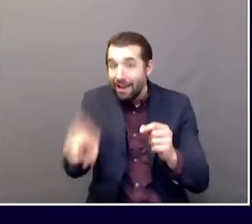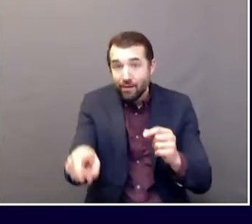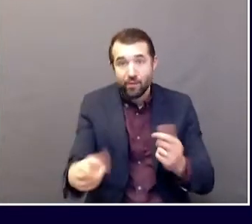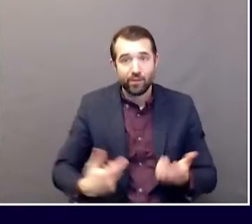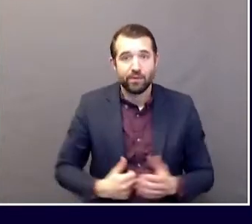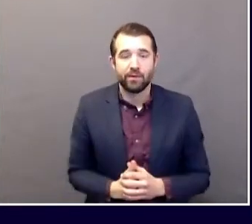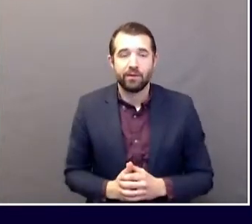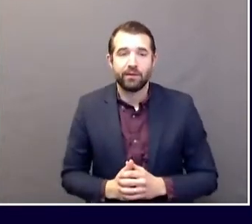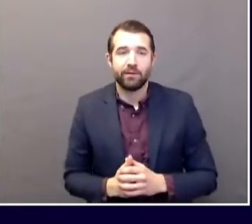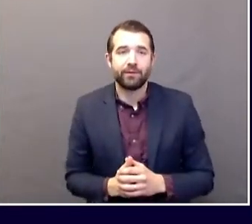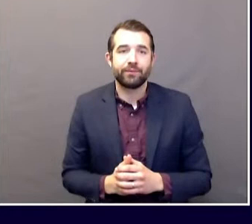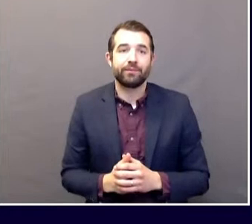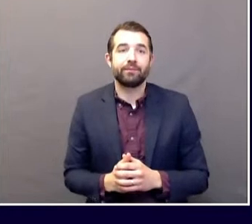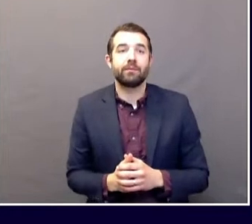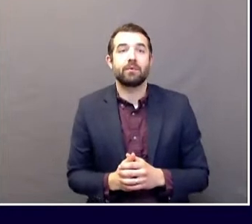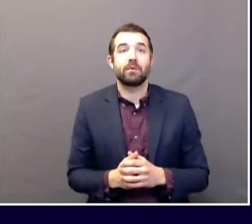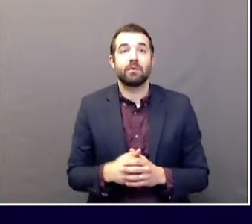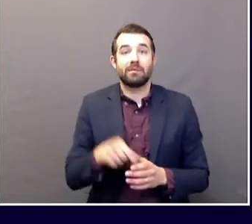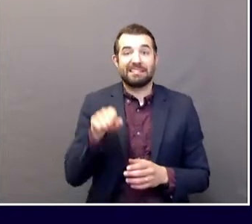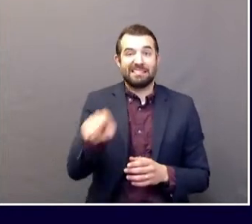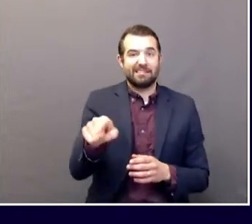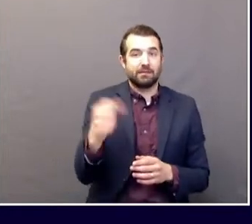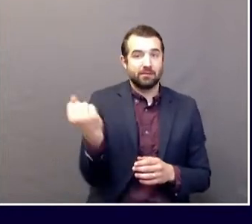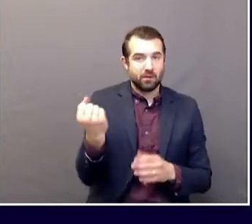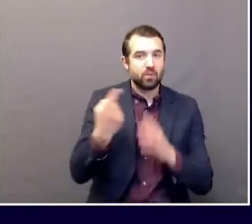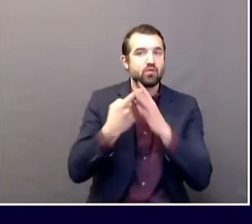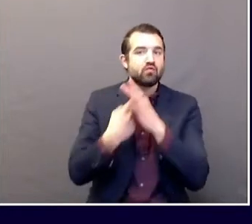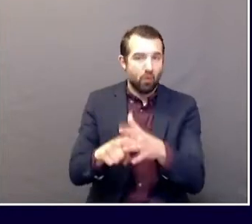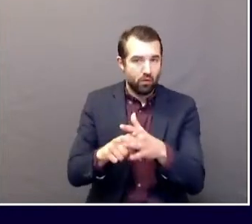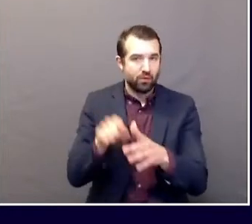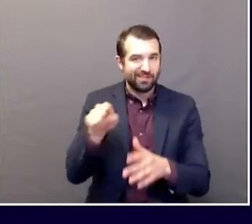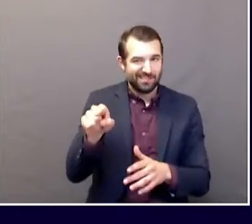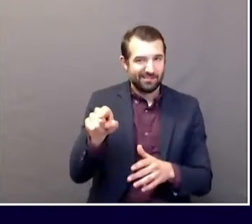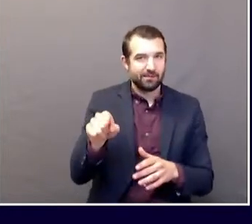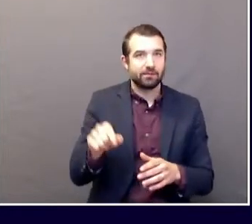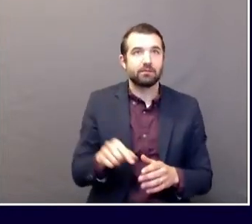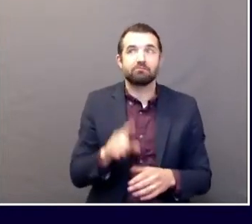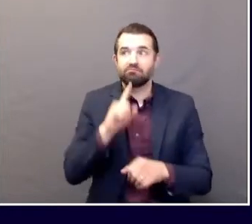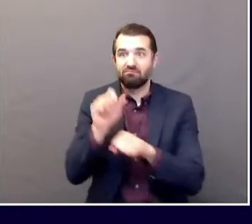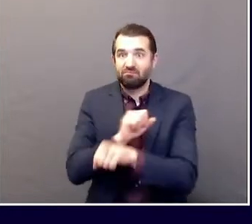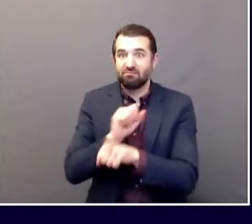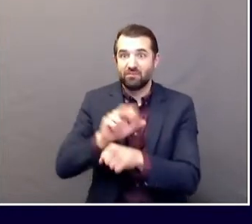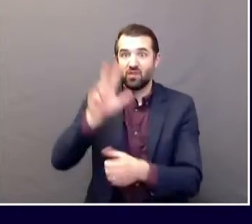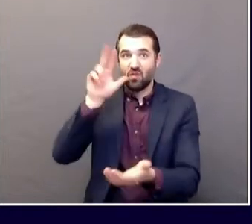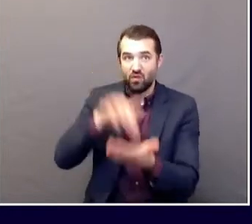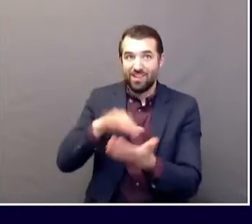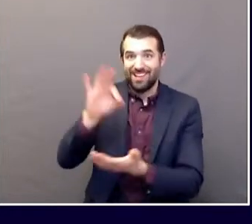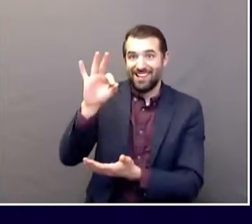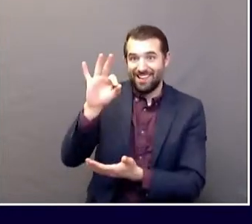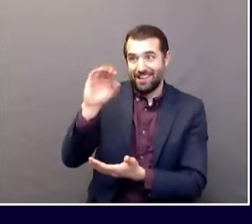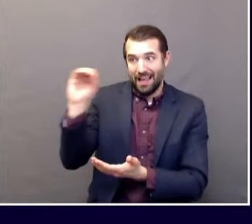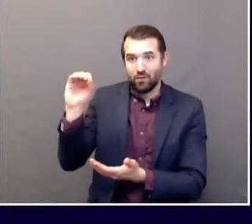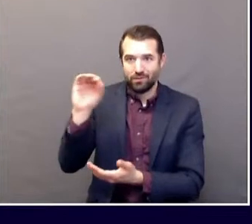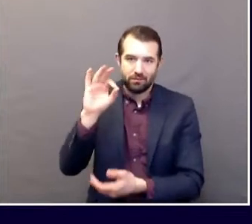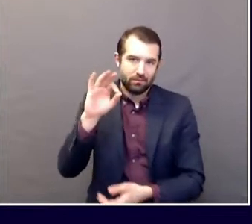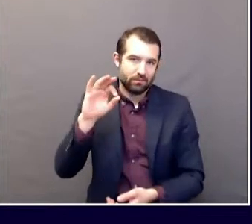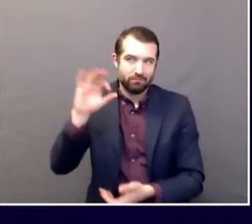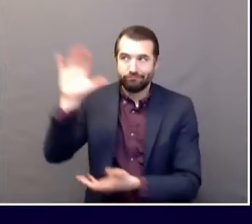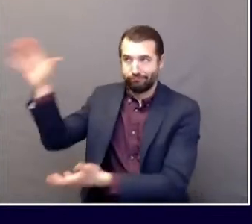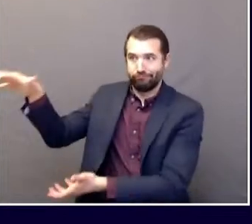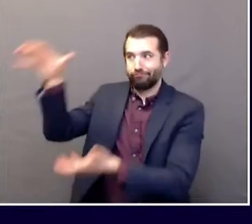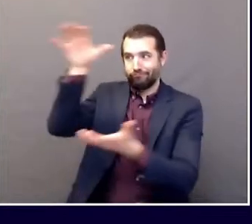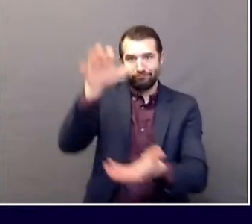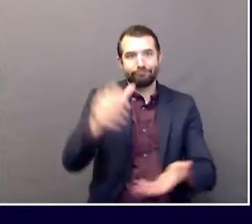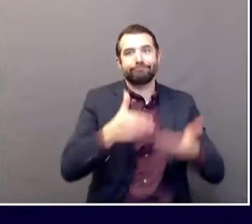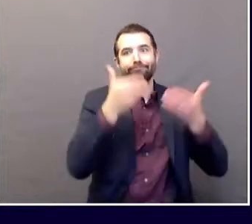So starting on this Saturday, we will be moving those 3,900 doses of Pfizer vaccine from the